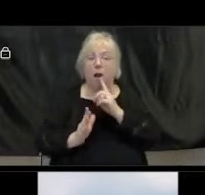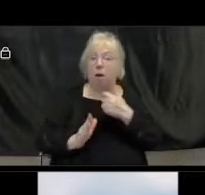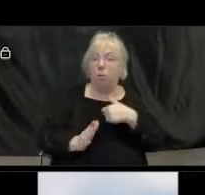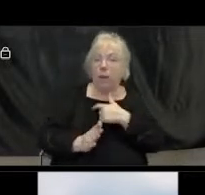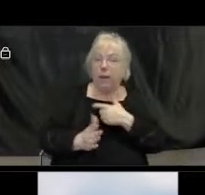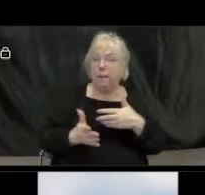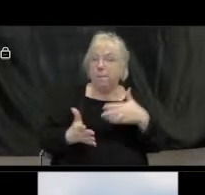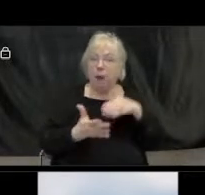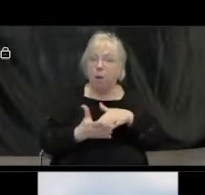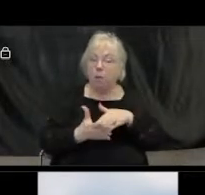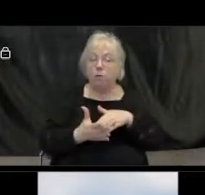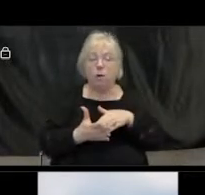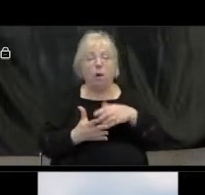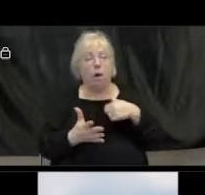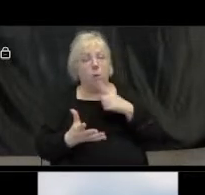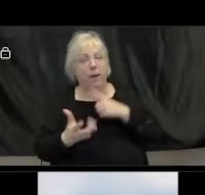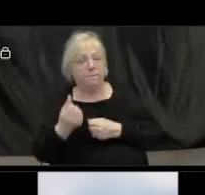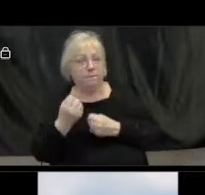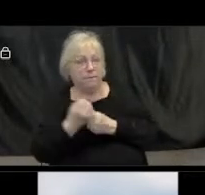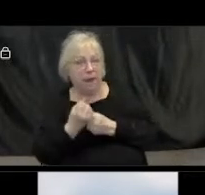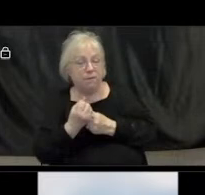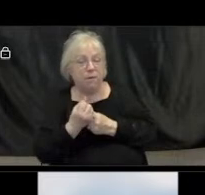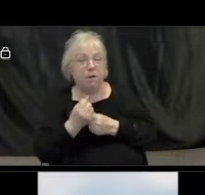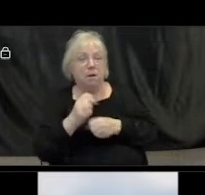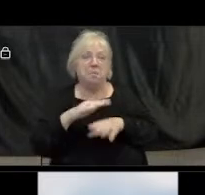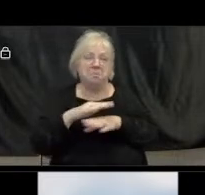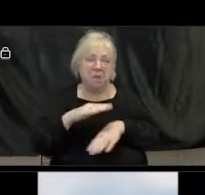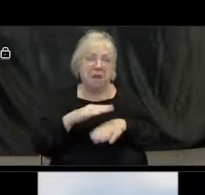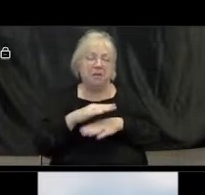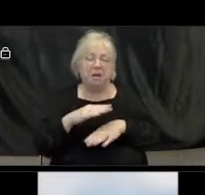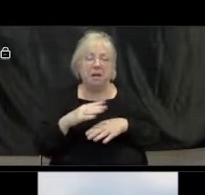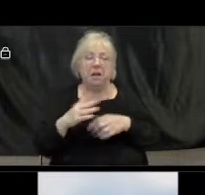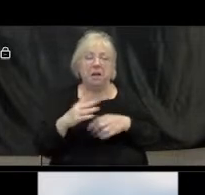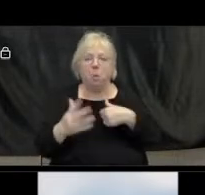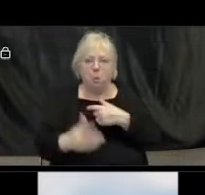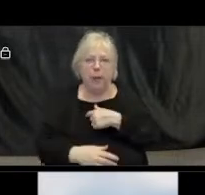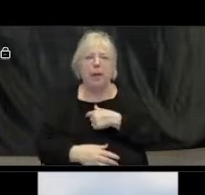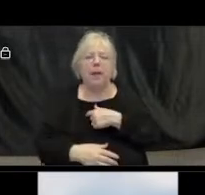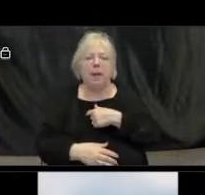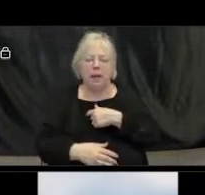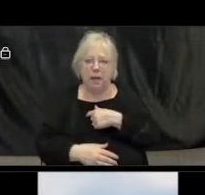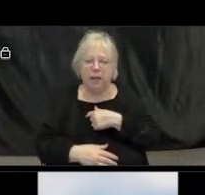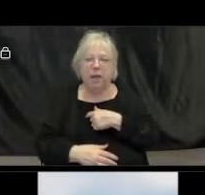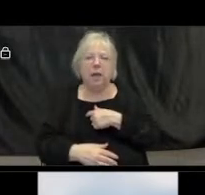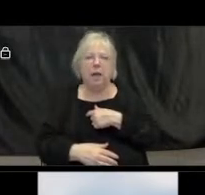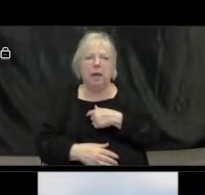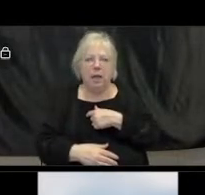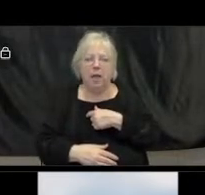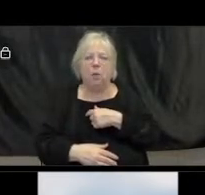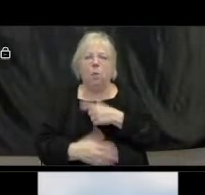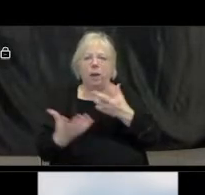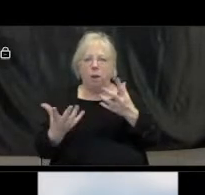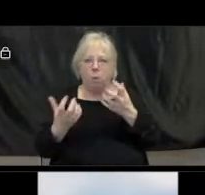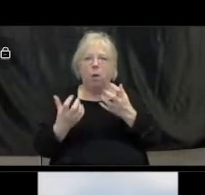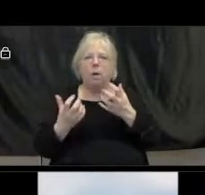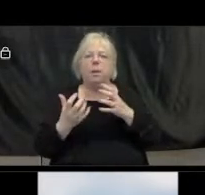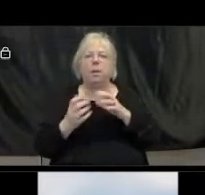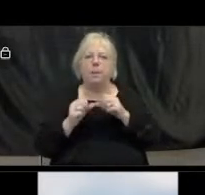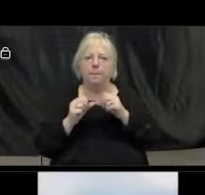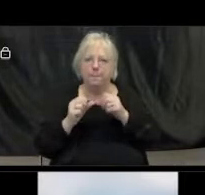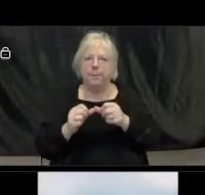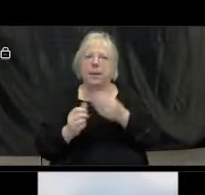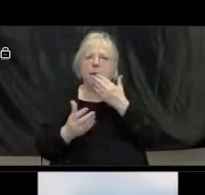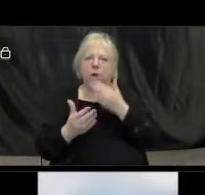are we in favor of it? Basically, conceptually, we want to be a good